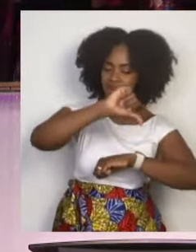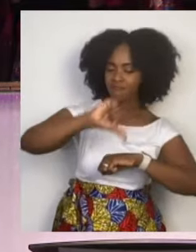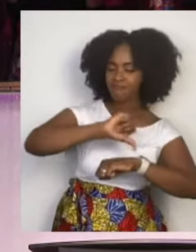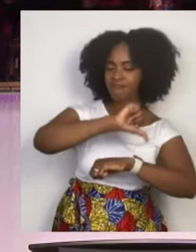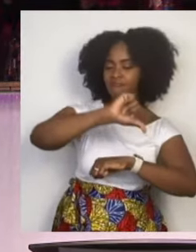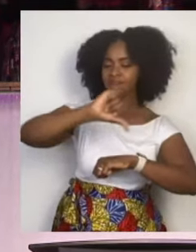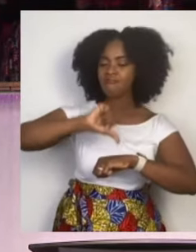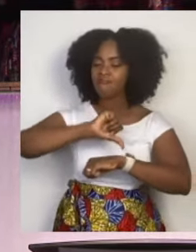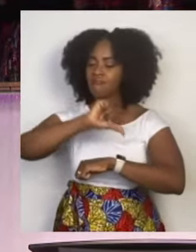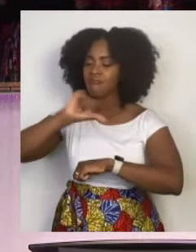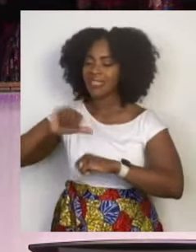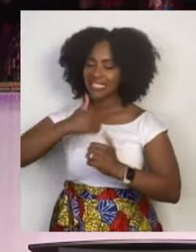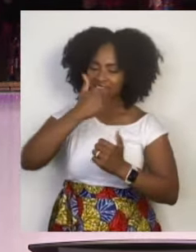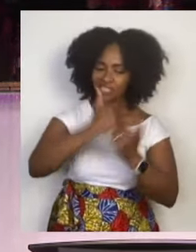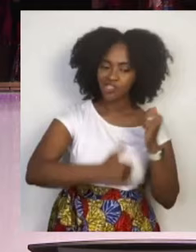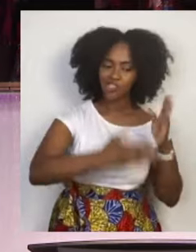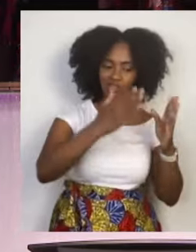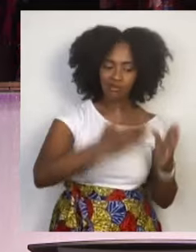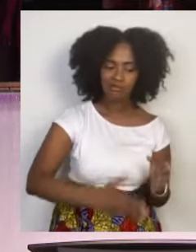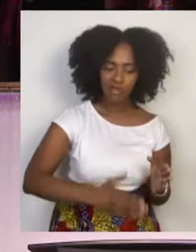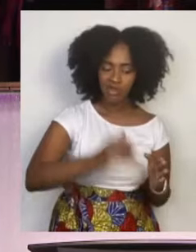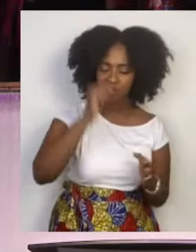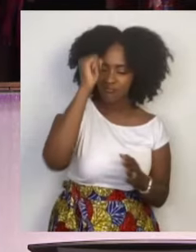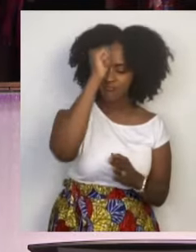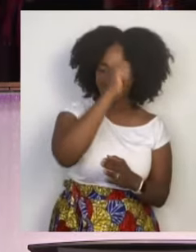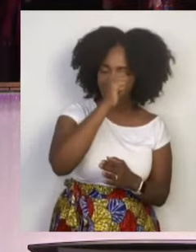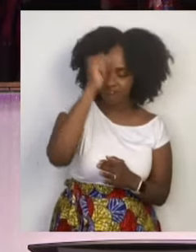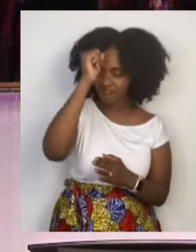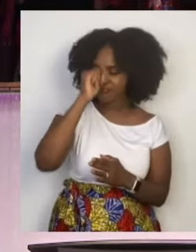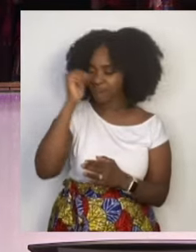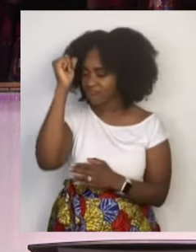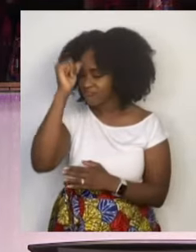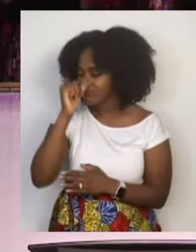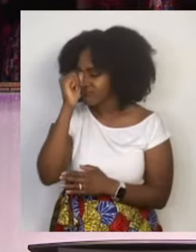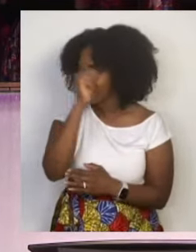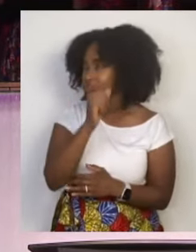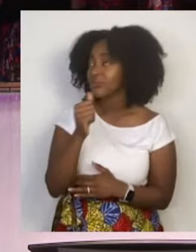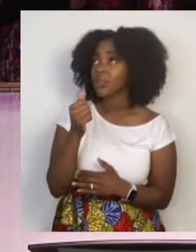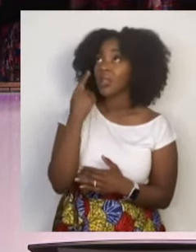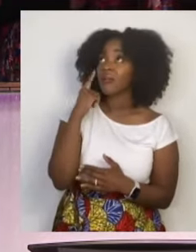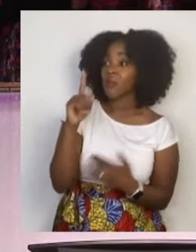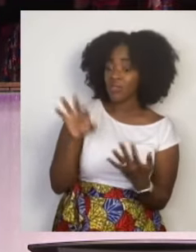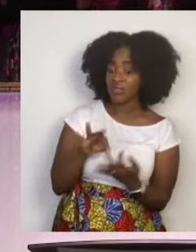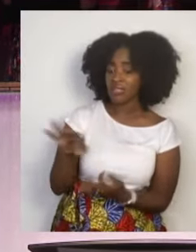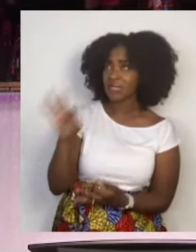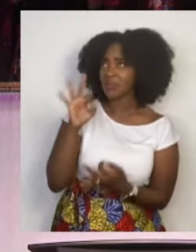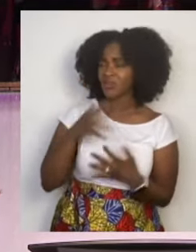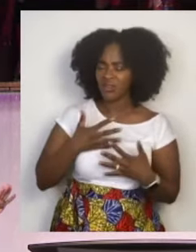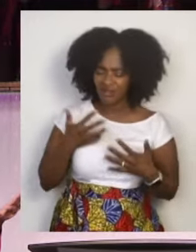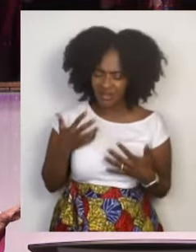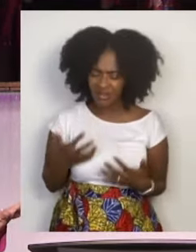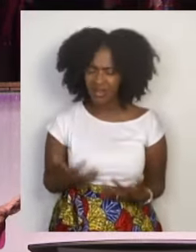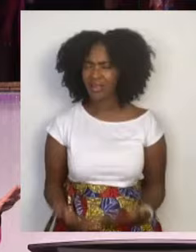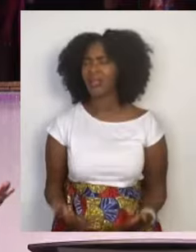Father, I thank you for the spirit of heaviness. You'll give us the garment of